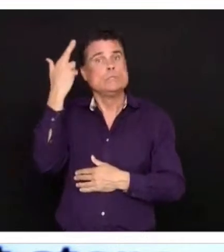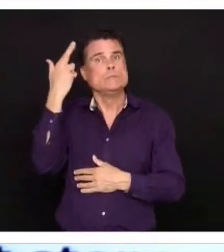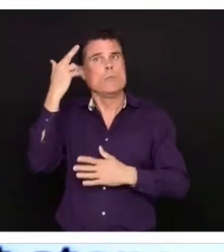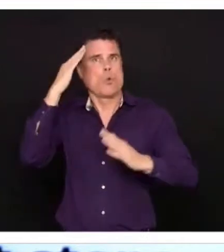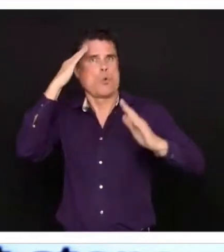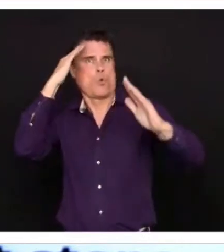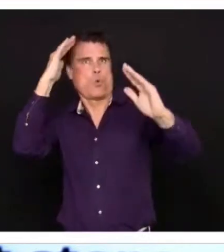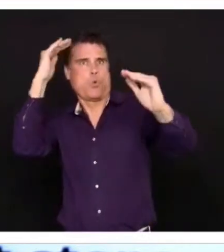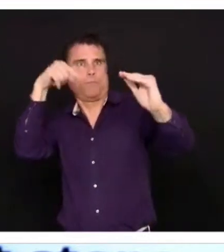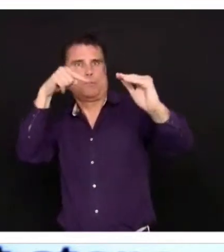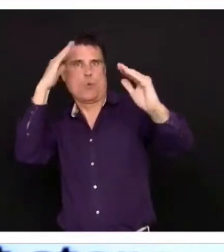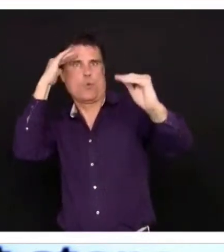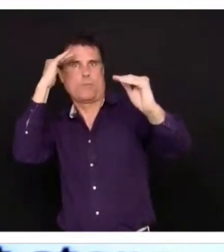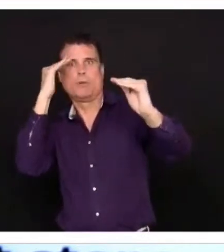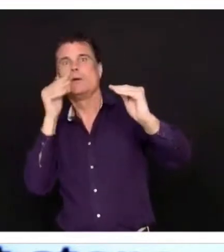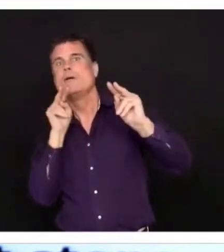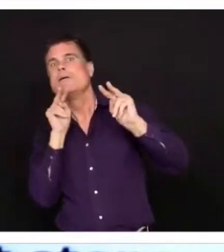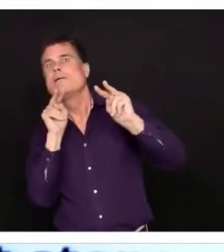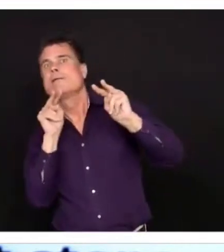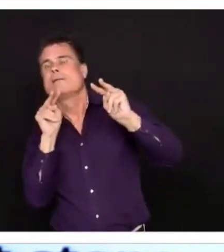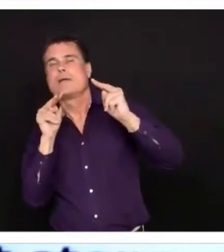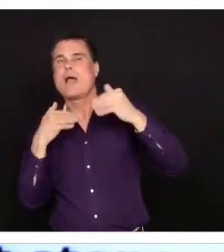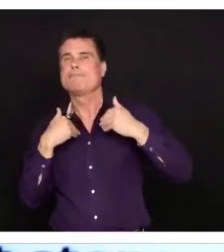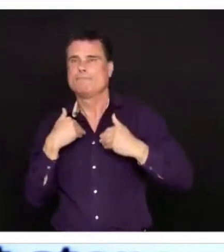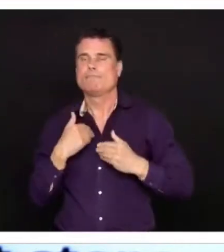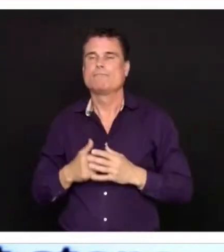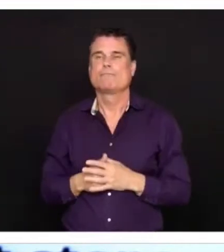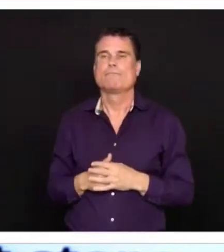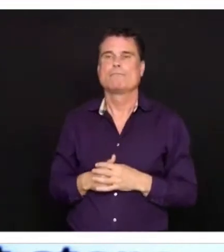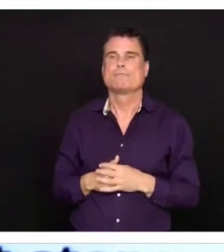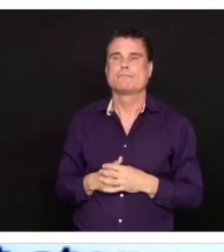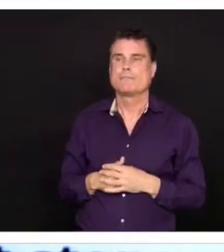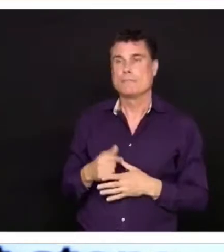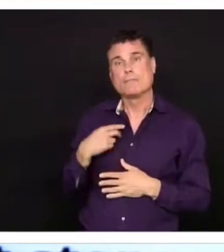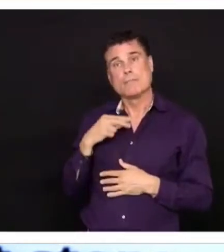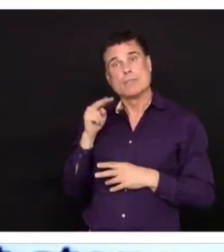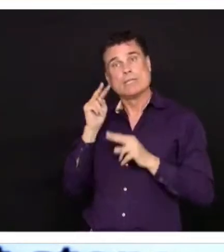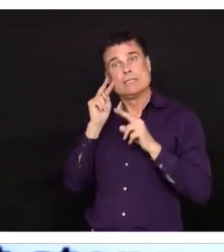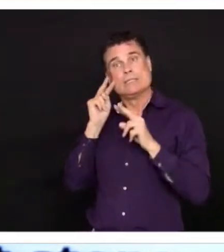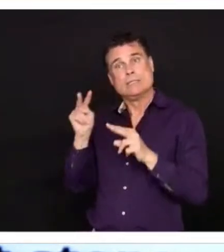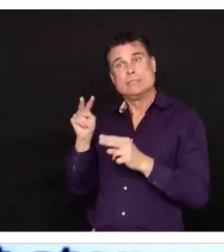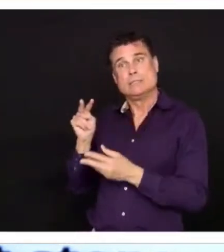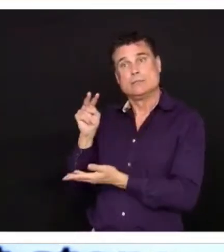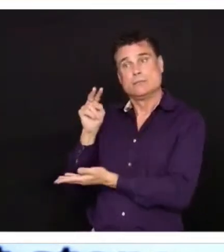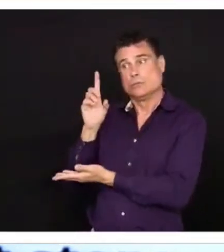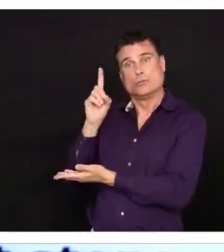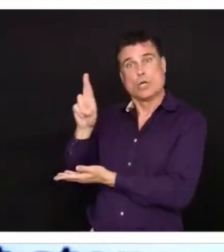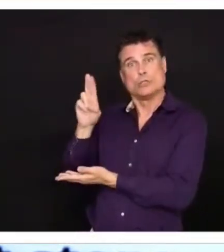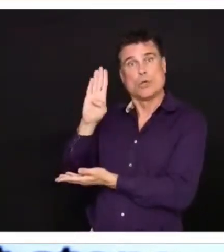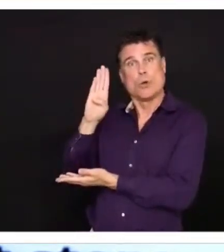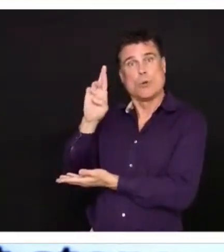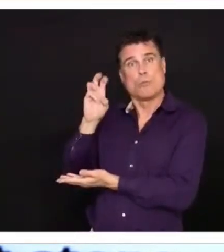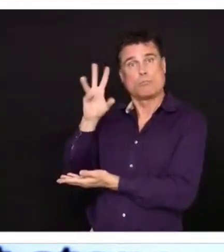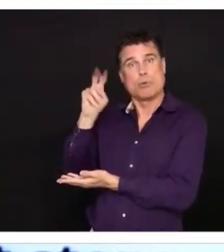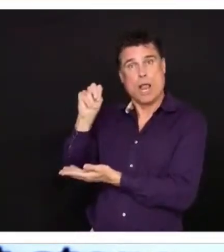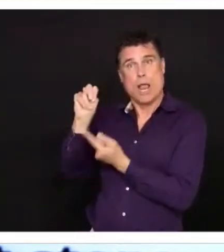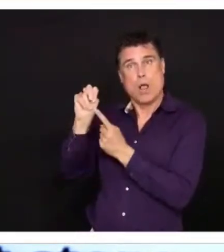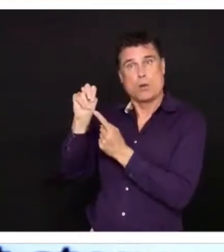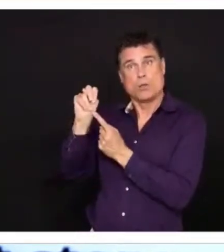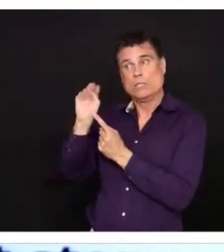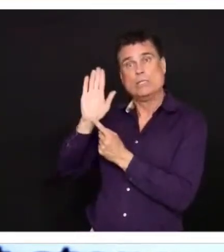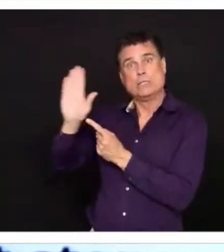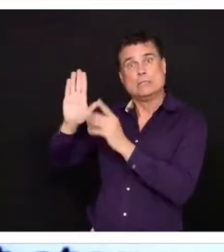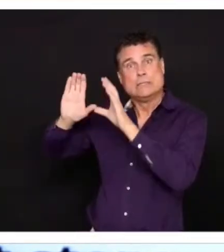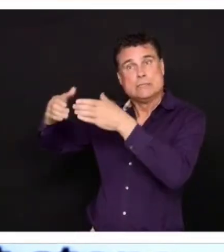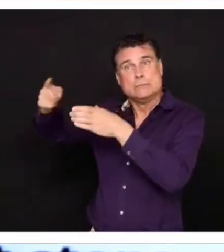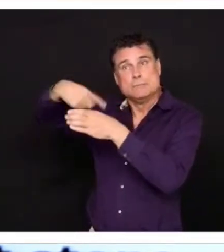in March. What happened in January and February in slowing the transmission of COVID-19 in BC, led by Dr.